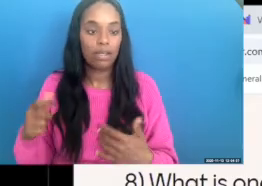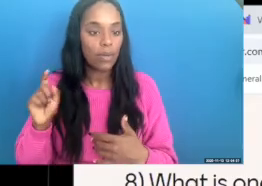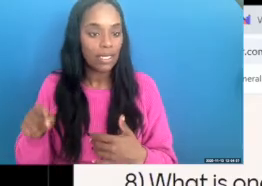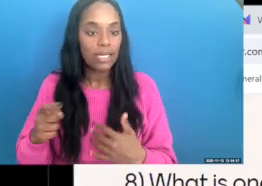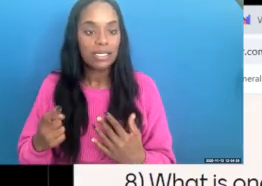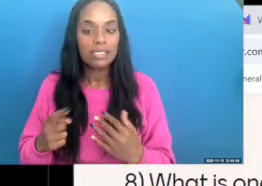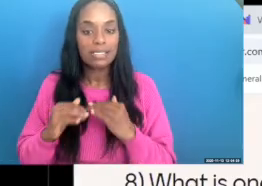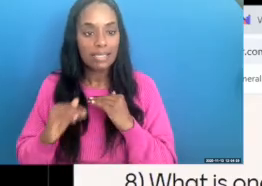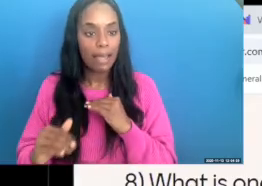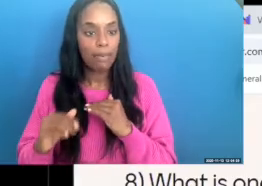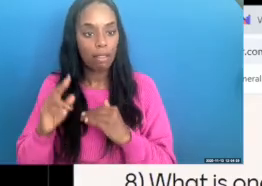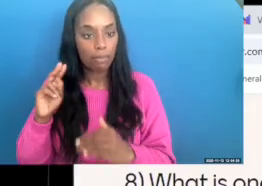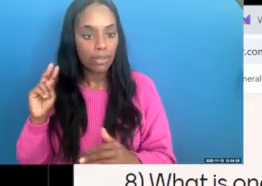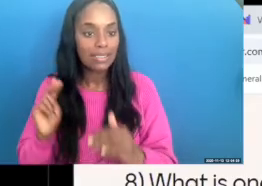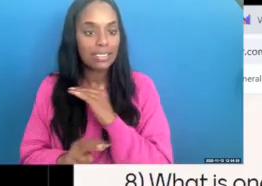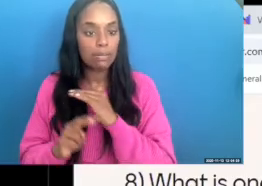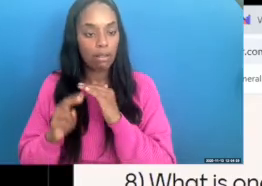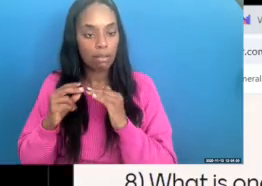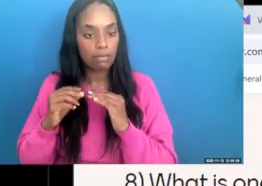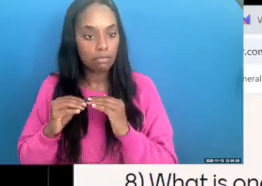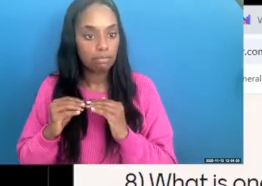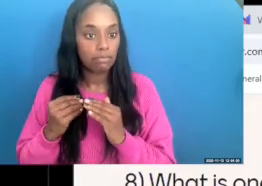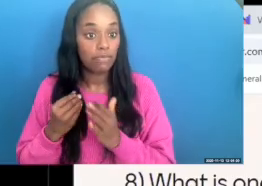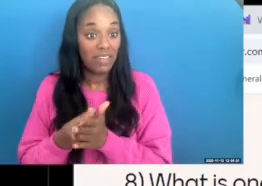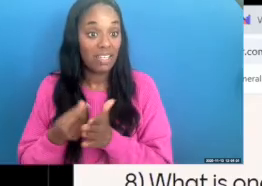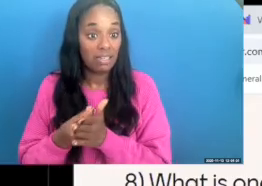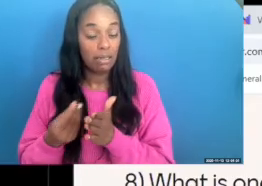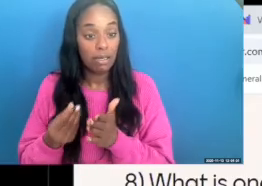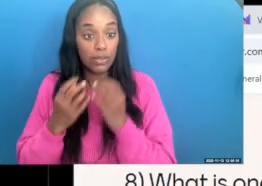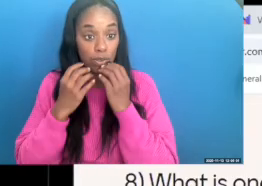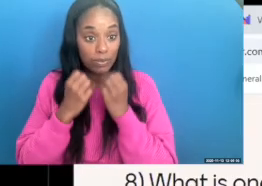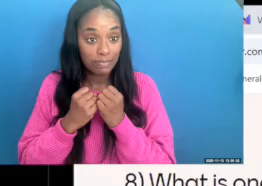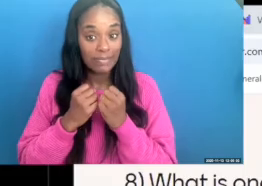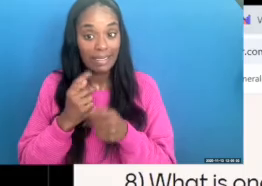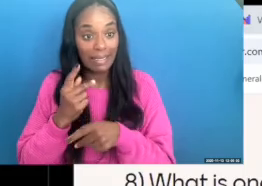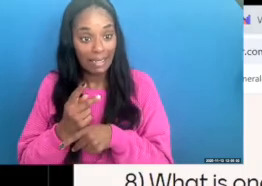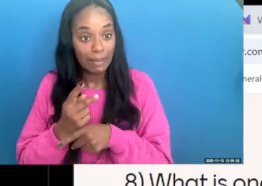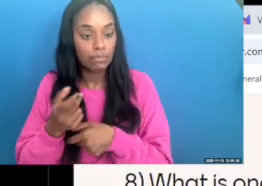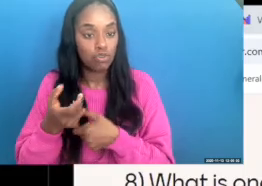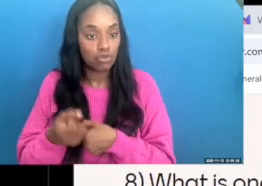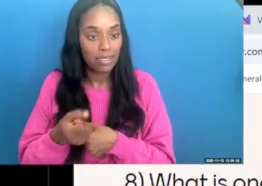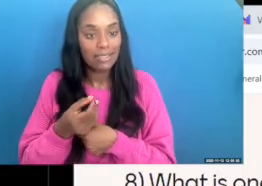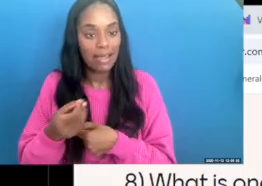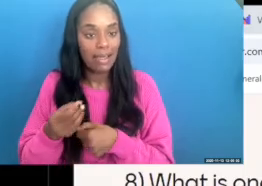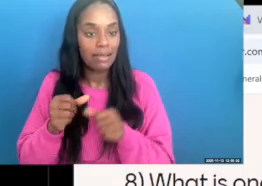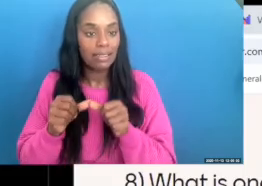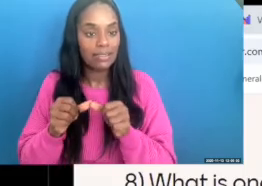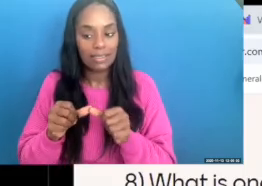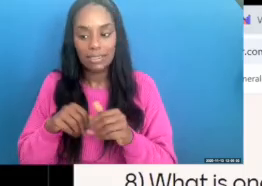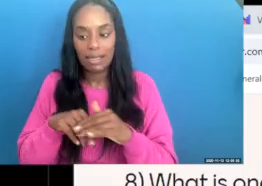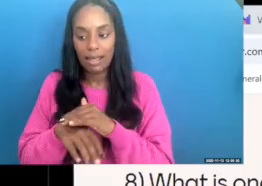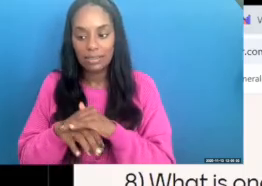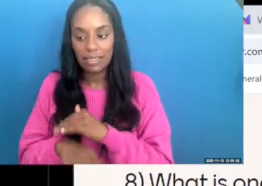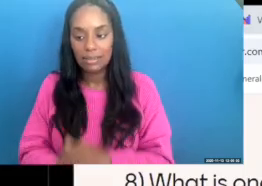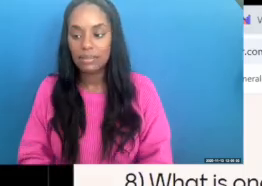yet the districts continually are running out of funds, and I think it really points to the need for stable, predictable